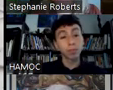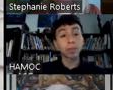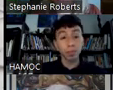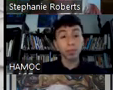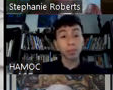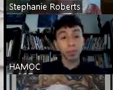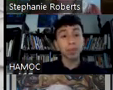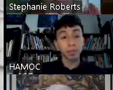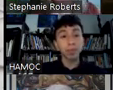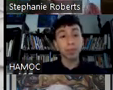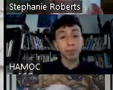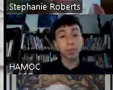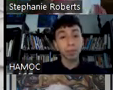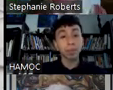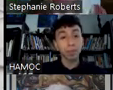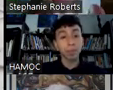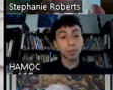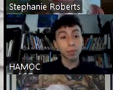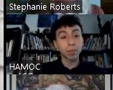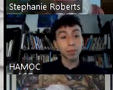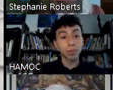details in the background and also in